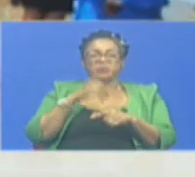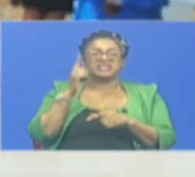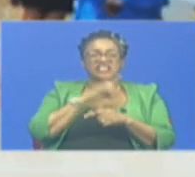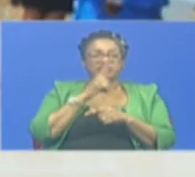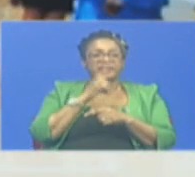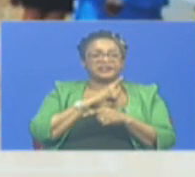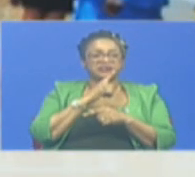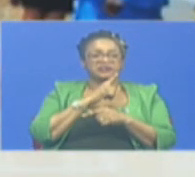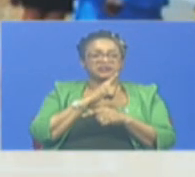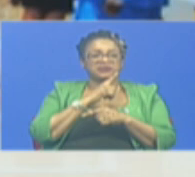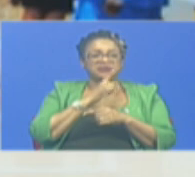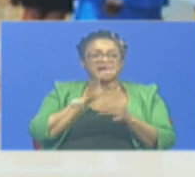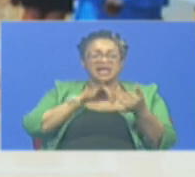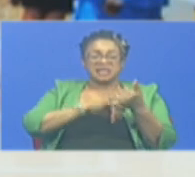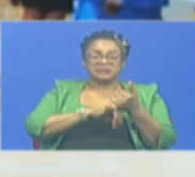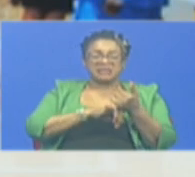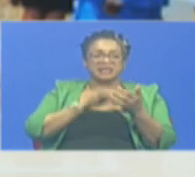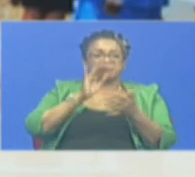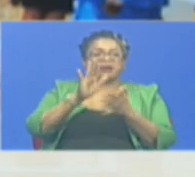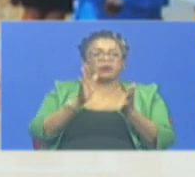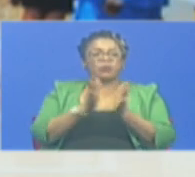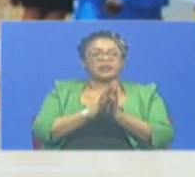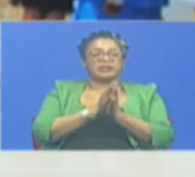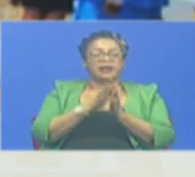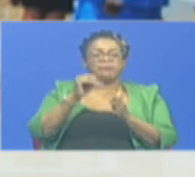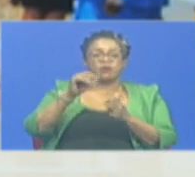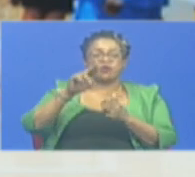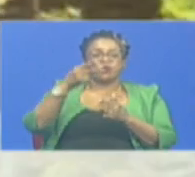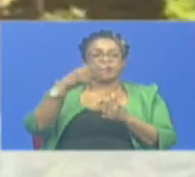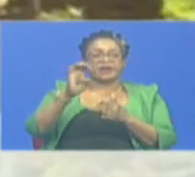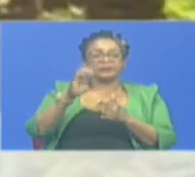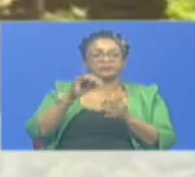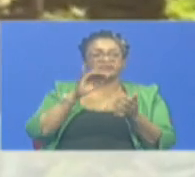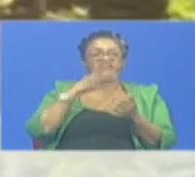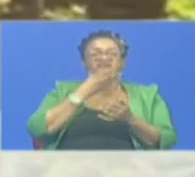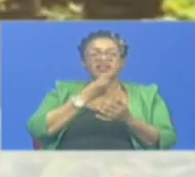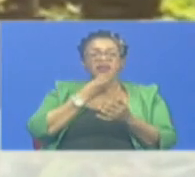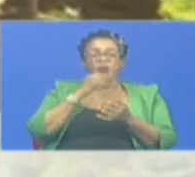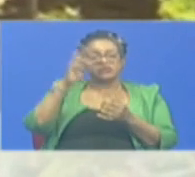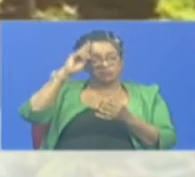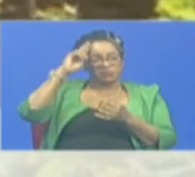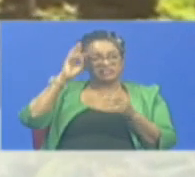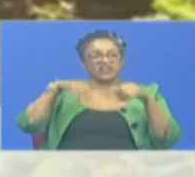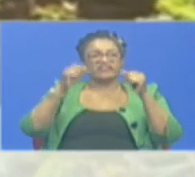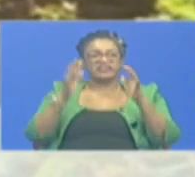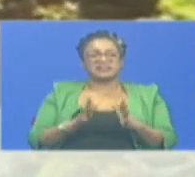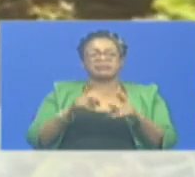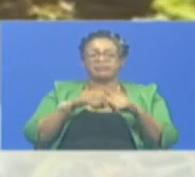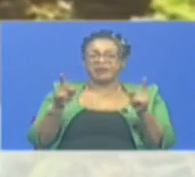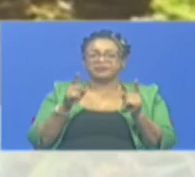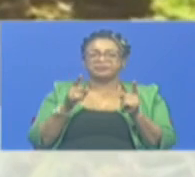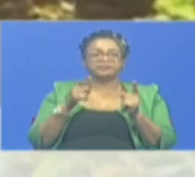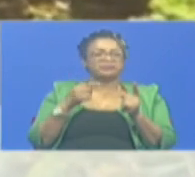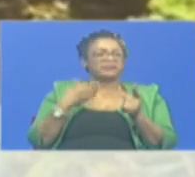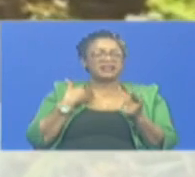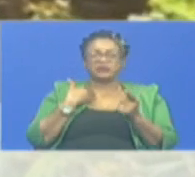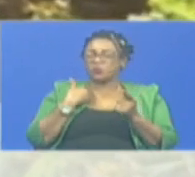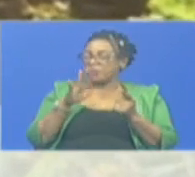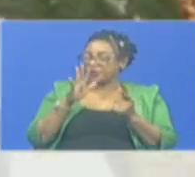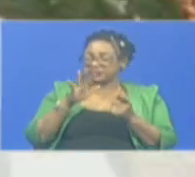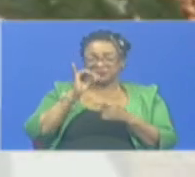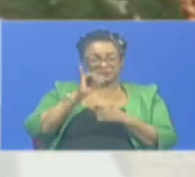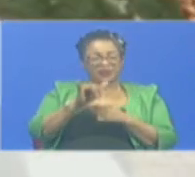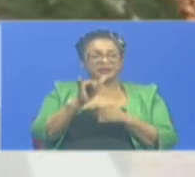Her husband and Munuwe's late father was himself a police officer, but wanted no part in the family's